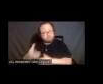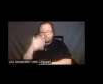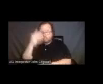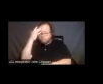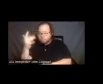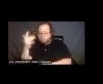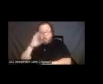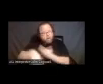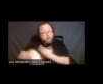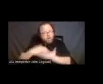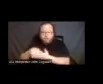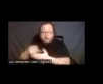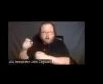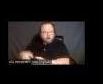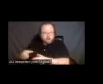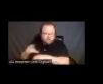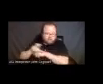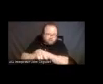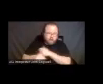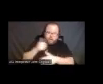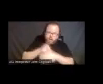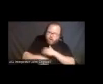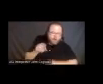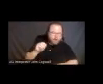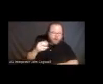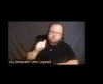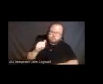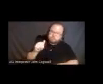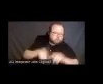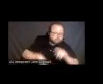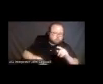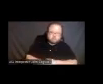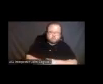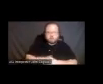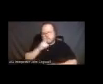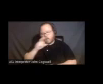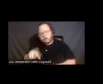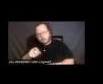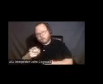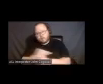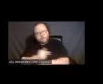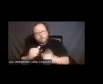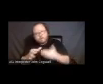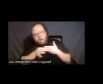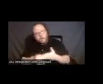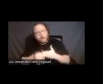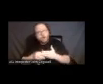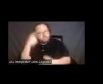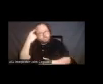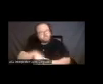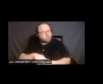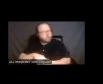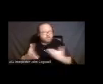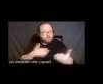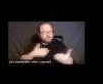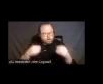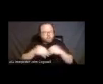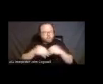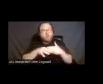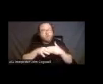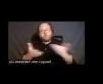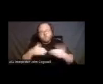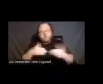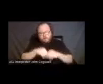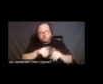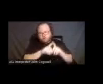services can be funded under the MHSA. So it's not necessarily can be used as a guide for services. There's more services in the department than